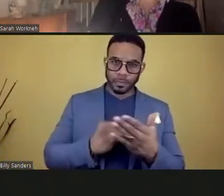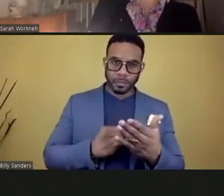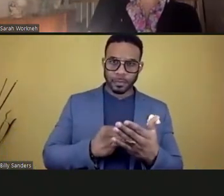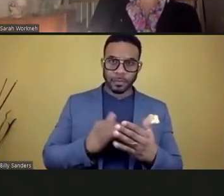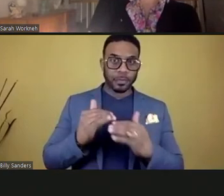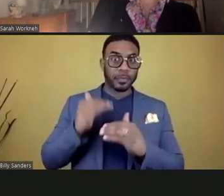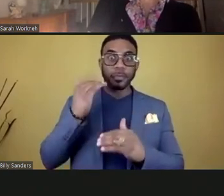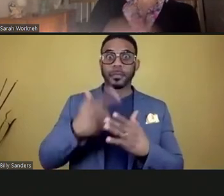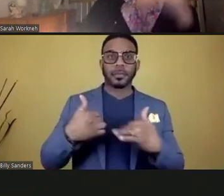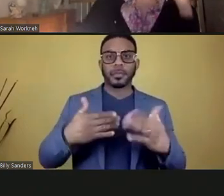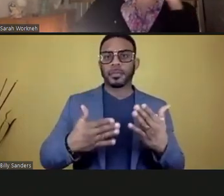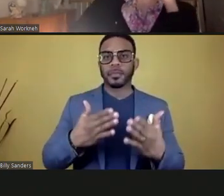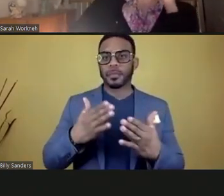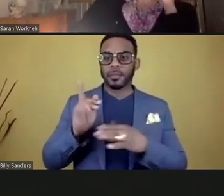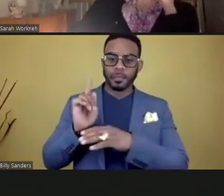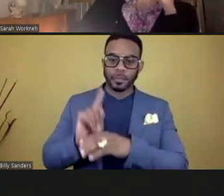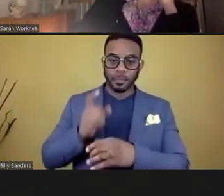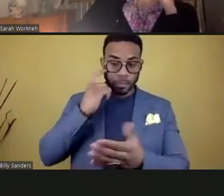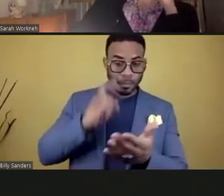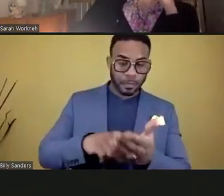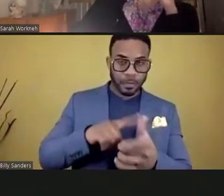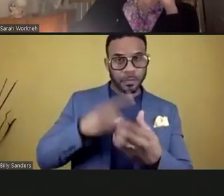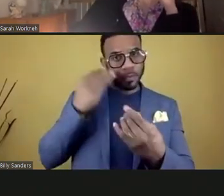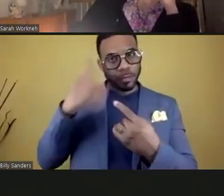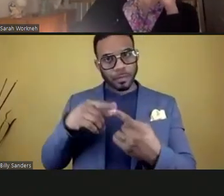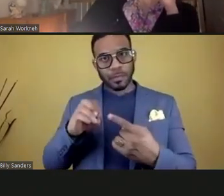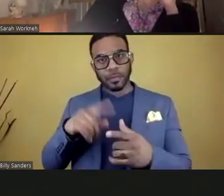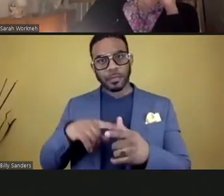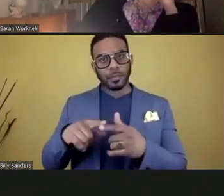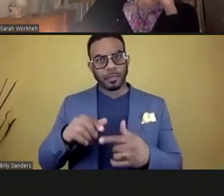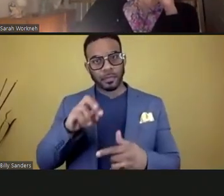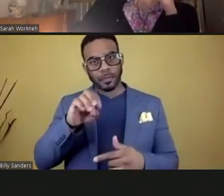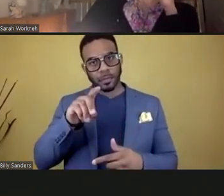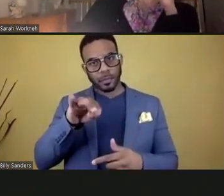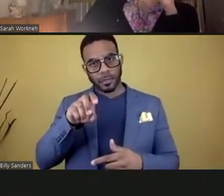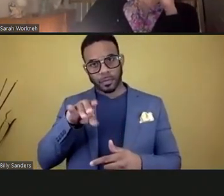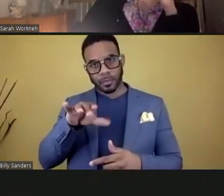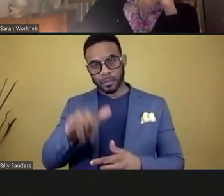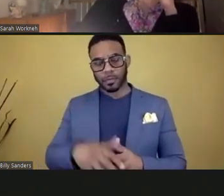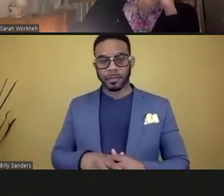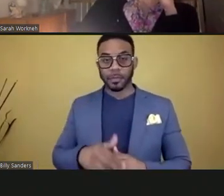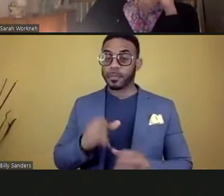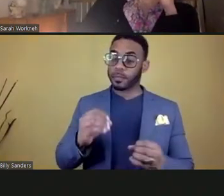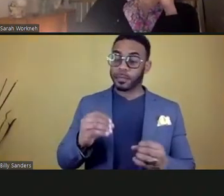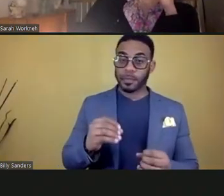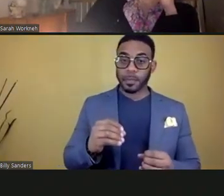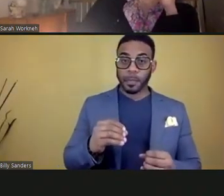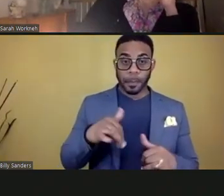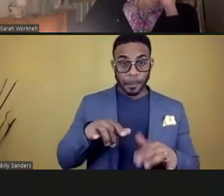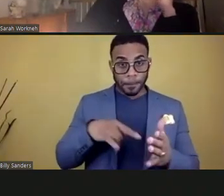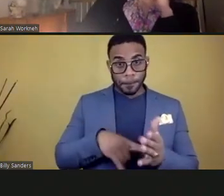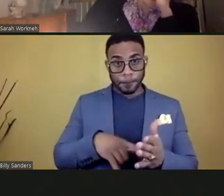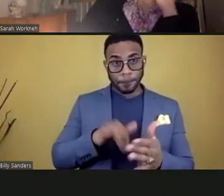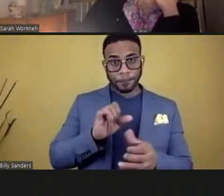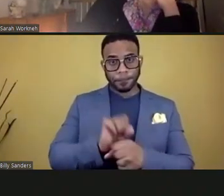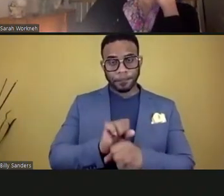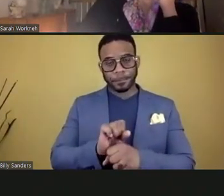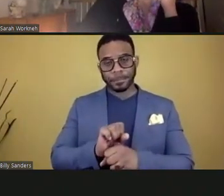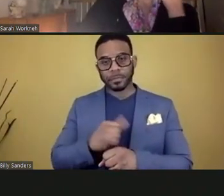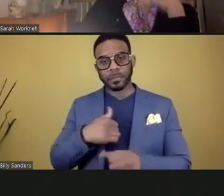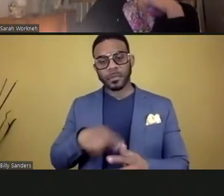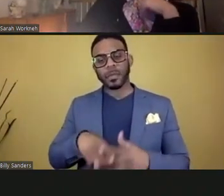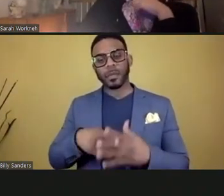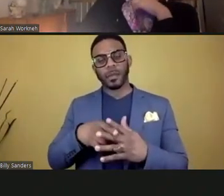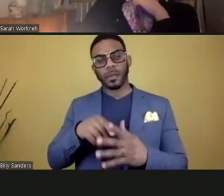we may traditionally recognize or think of as a residency. And so in doing that work, I started